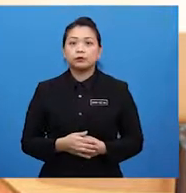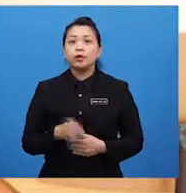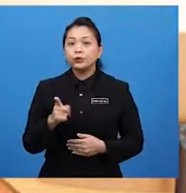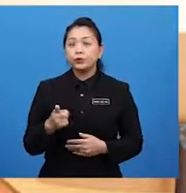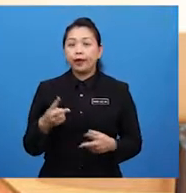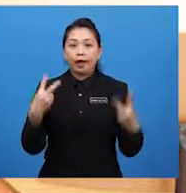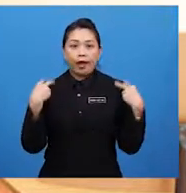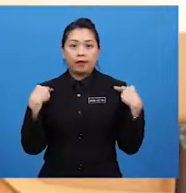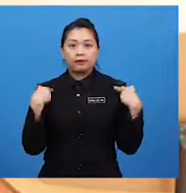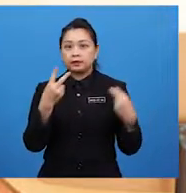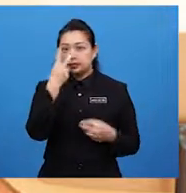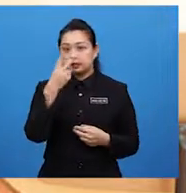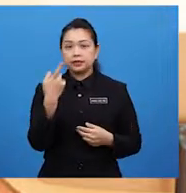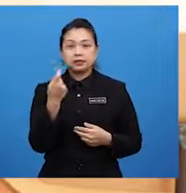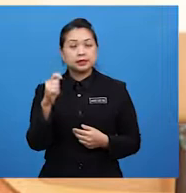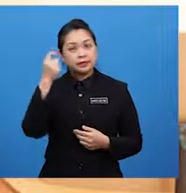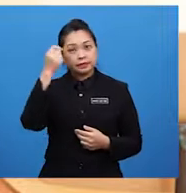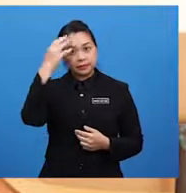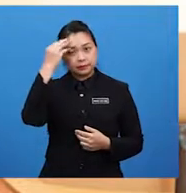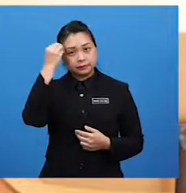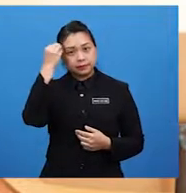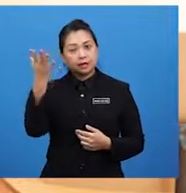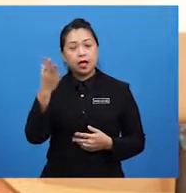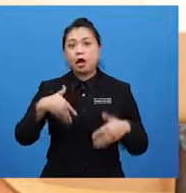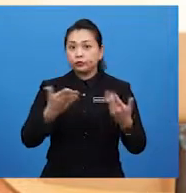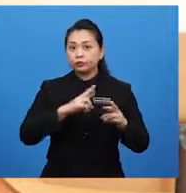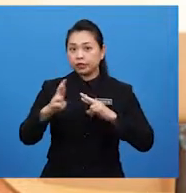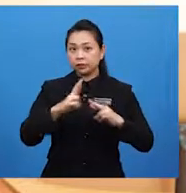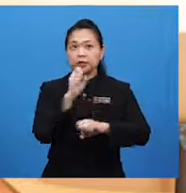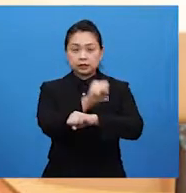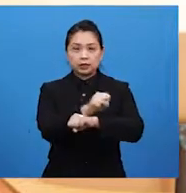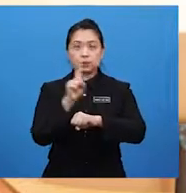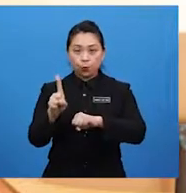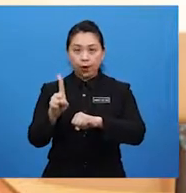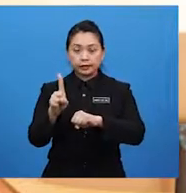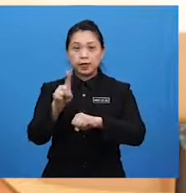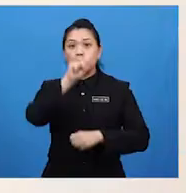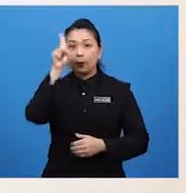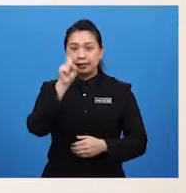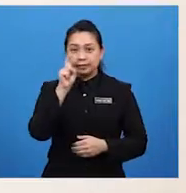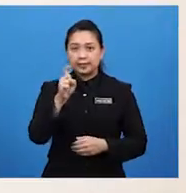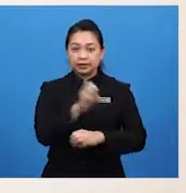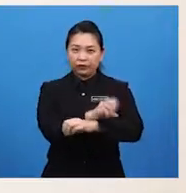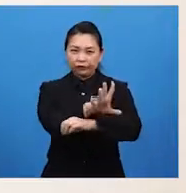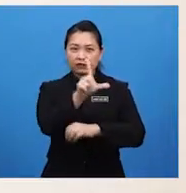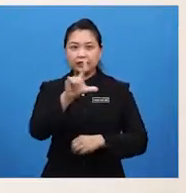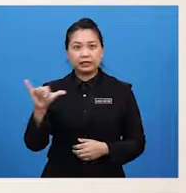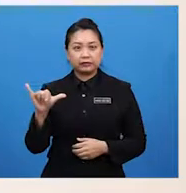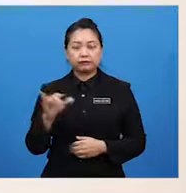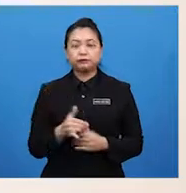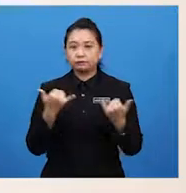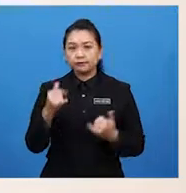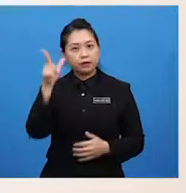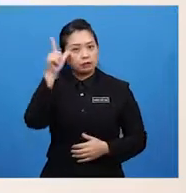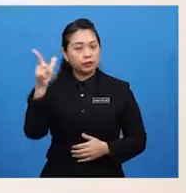have seen the tips on how to respond to task 1 question effectively, let's look at